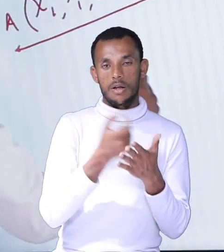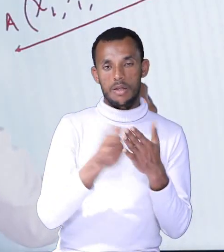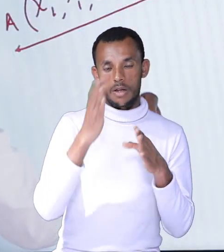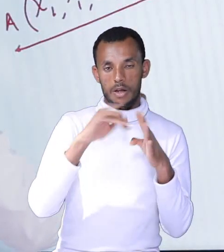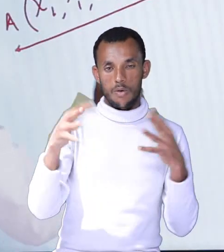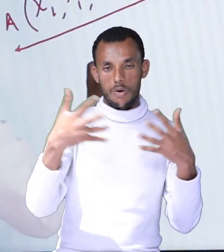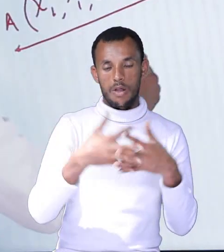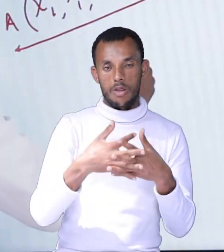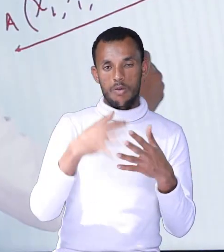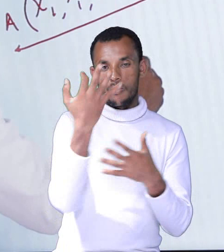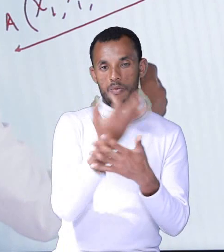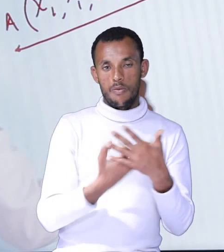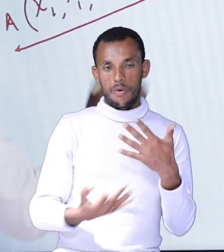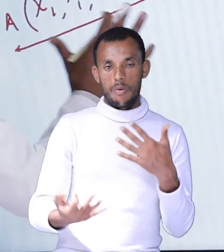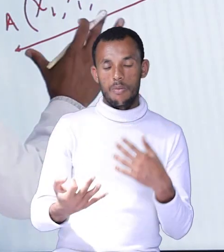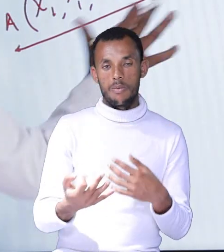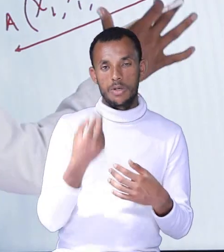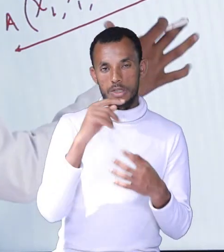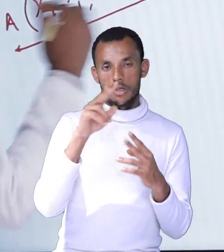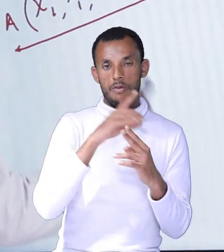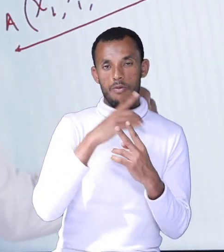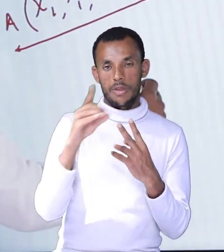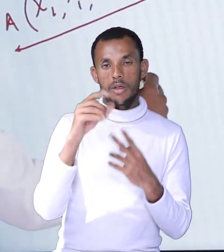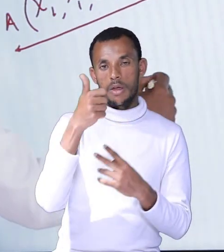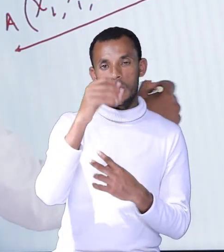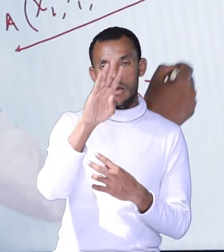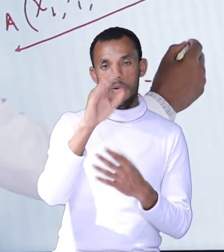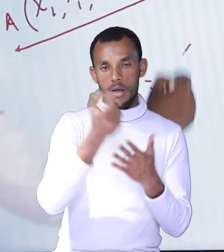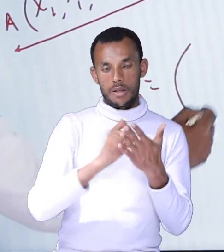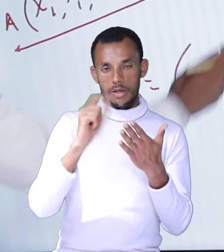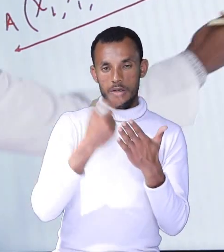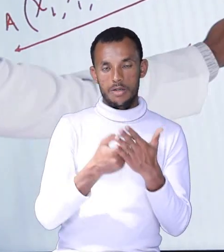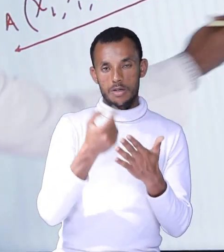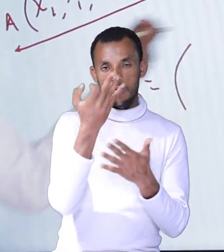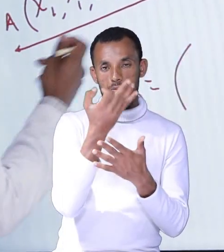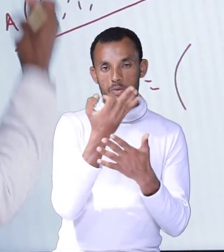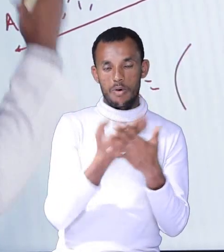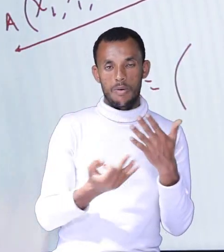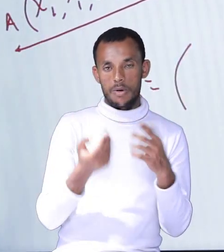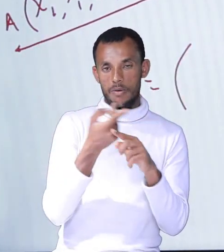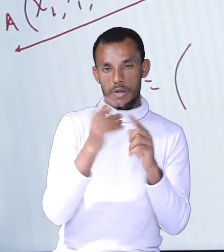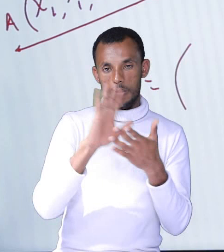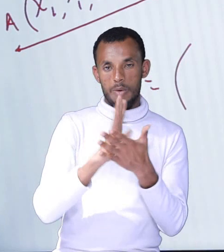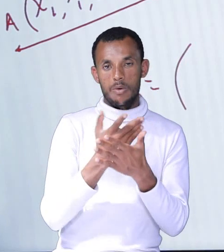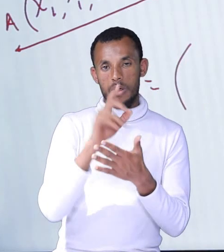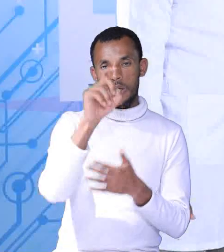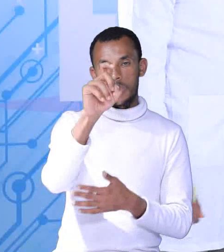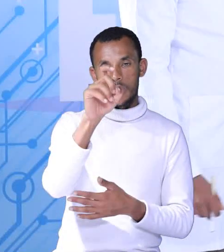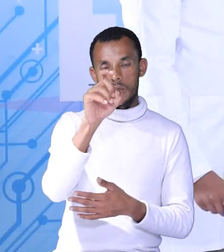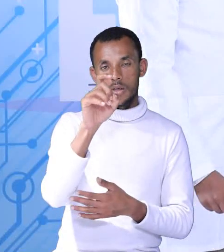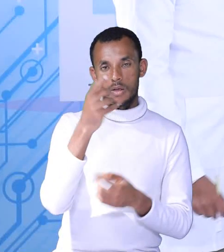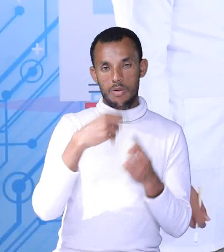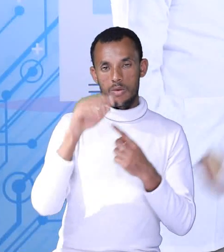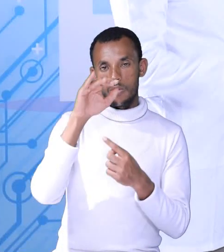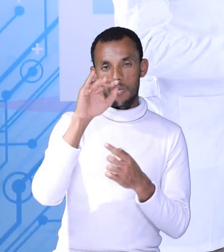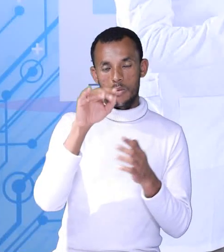coordinate form like this. The vector AB is written in this form. It's the difference between x2